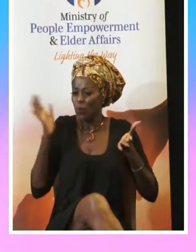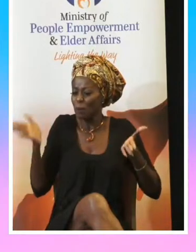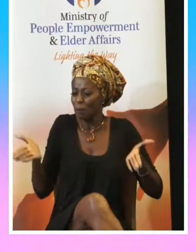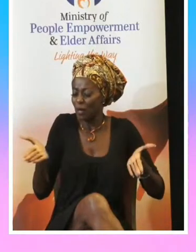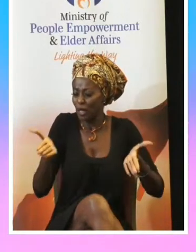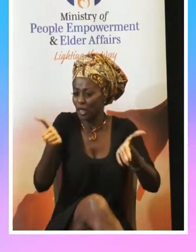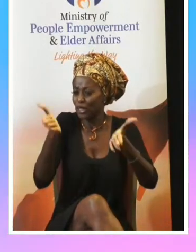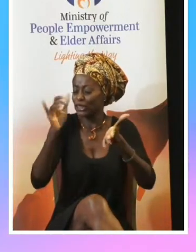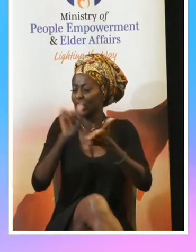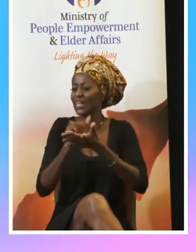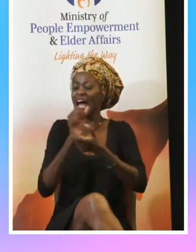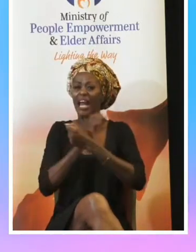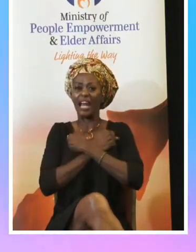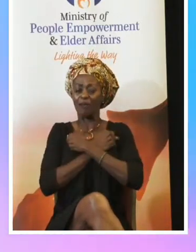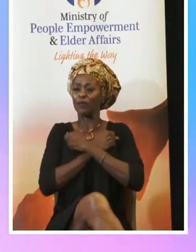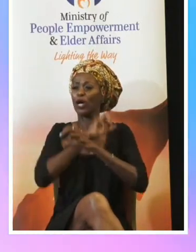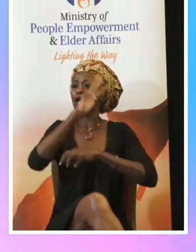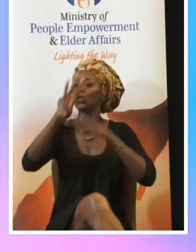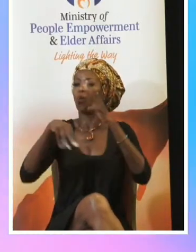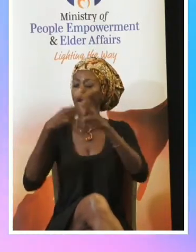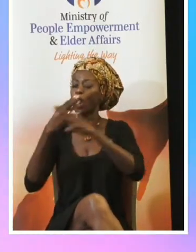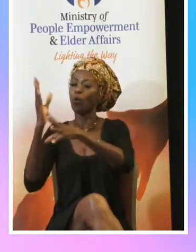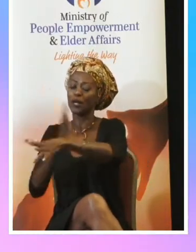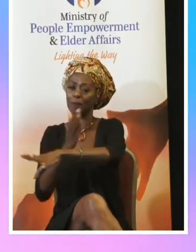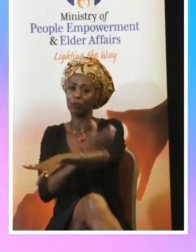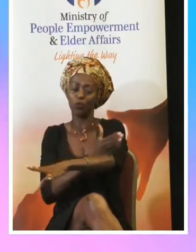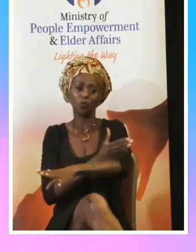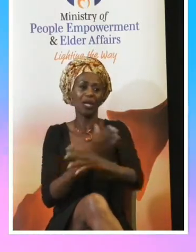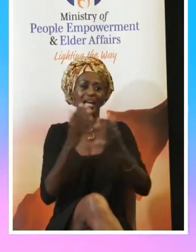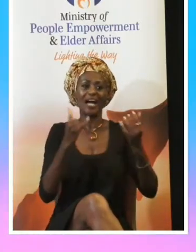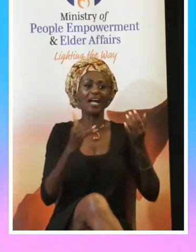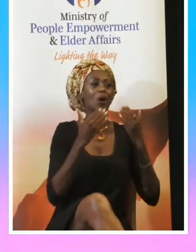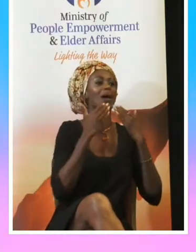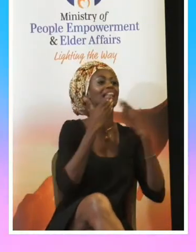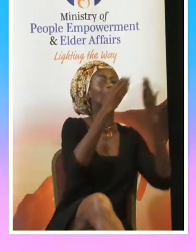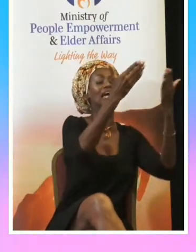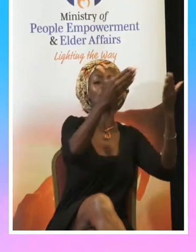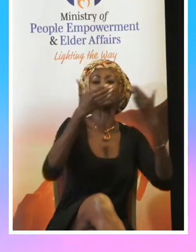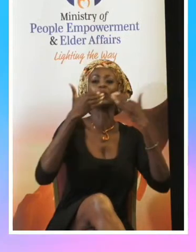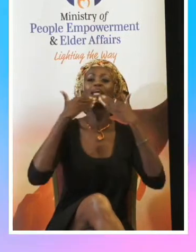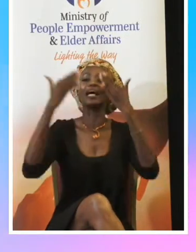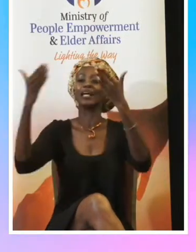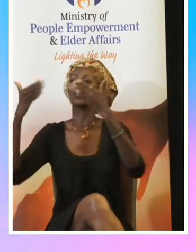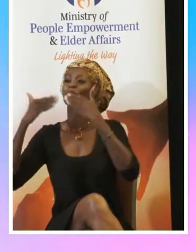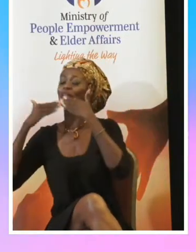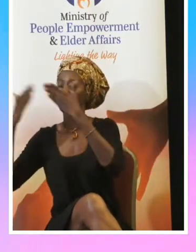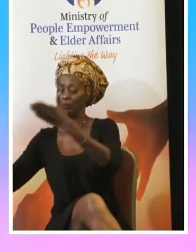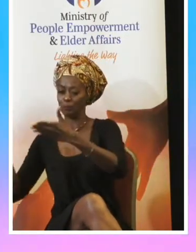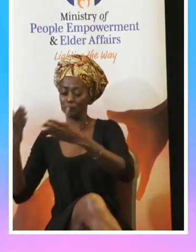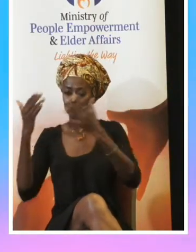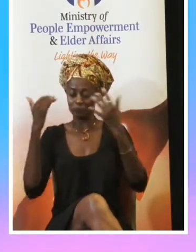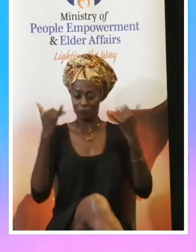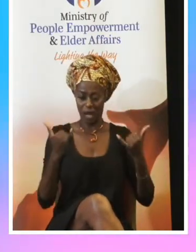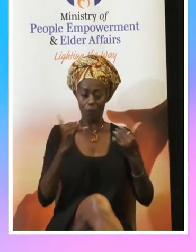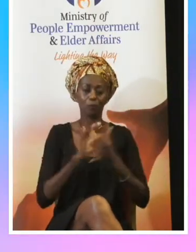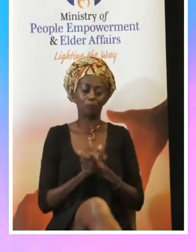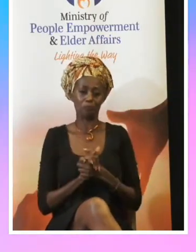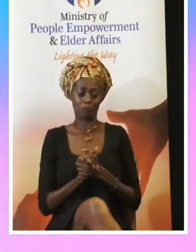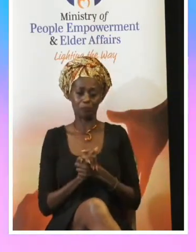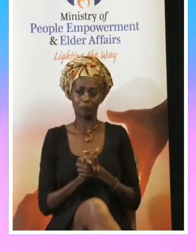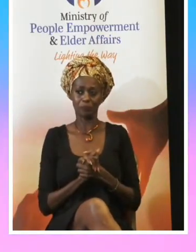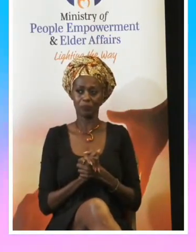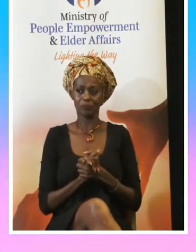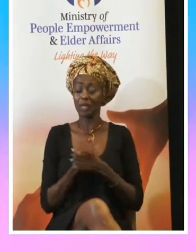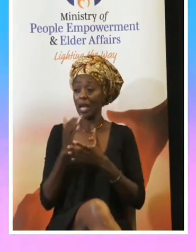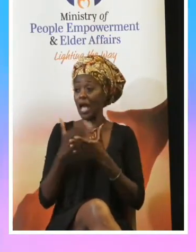And at this time, I thank you all. I thank you all. At this time, we are going to do something very